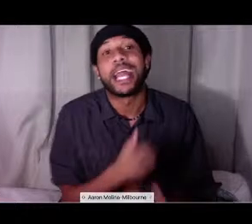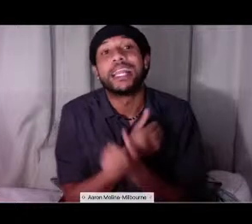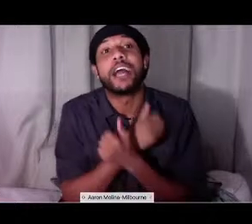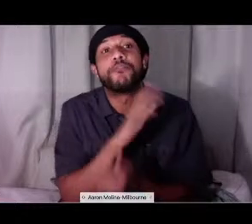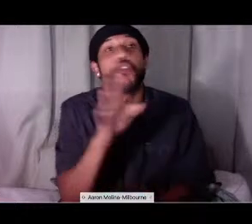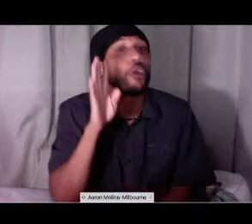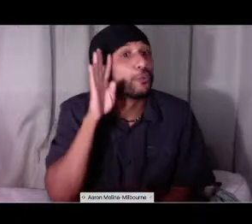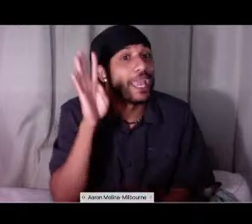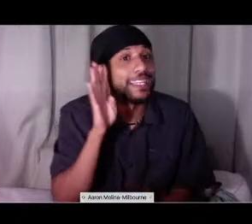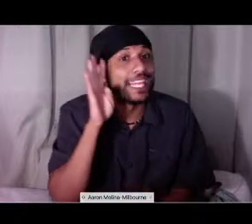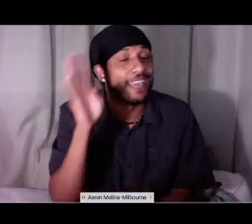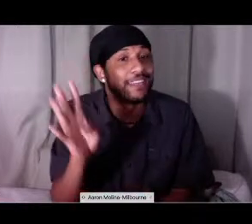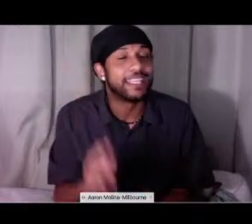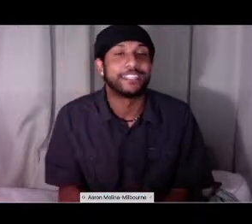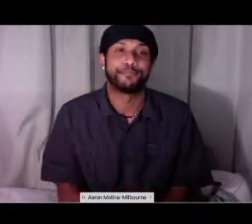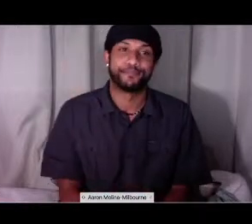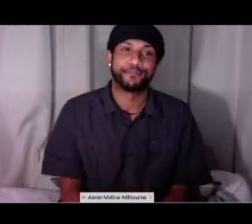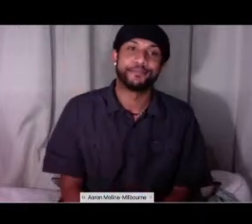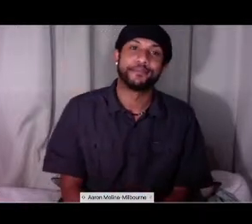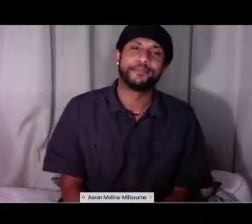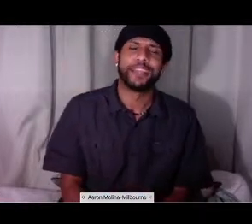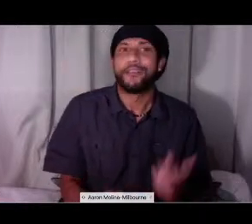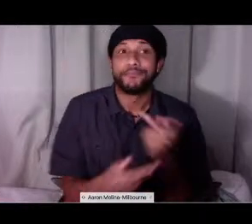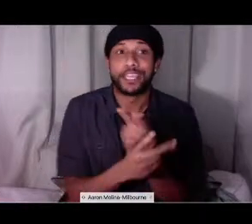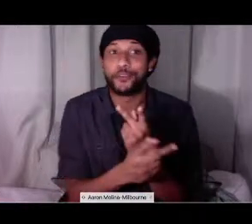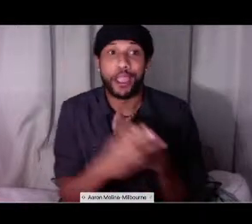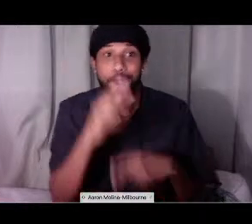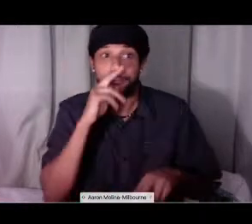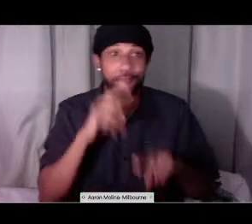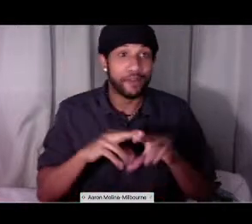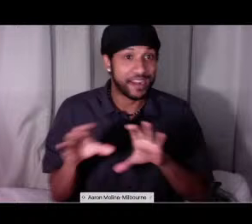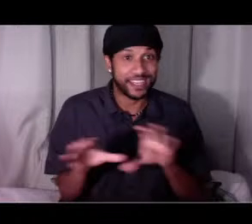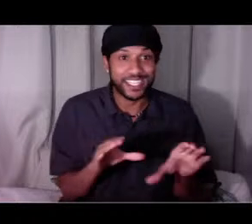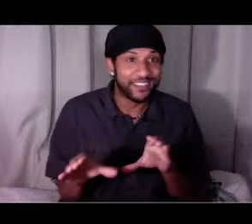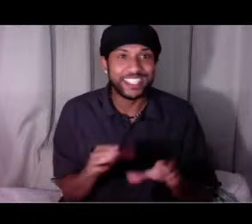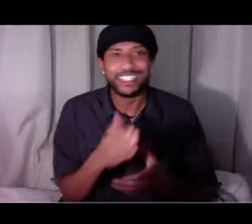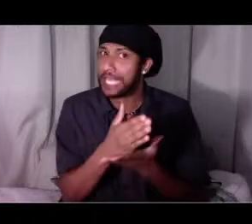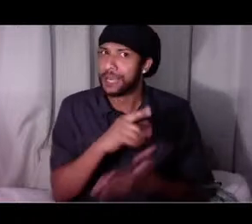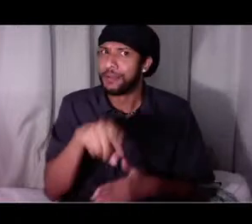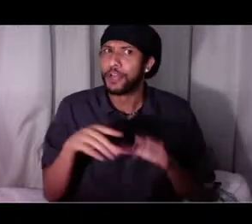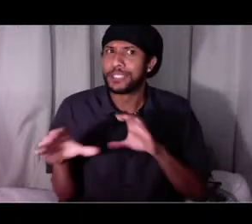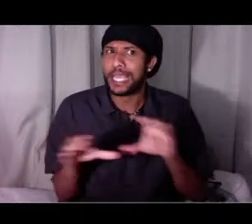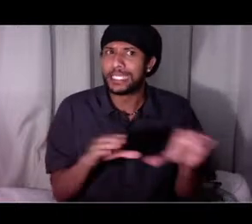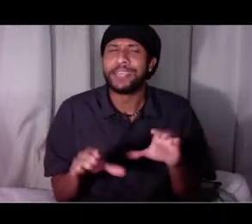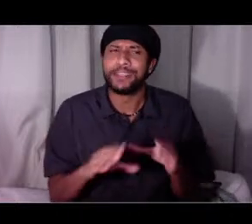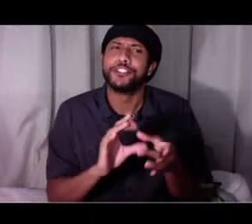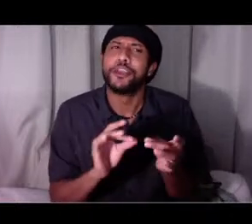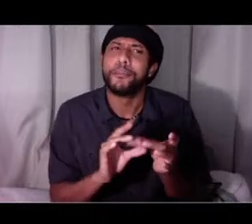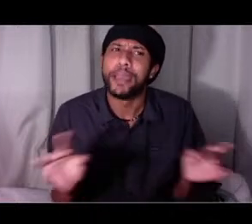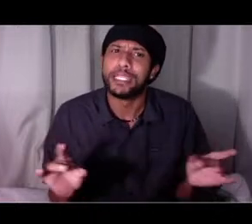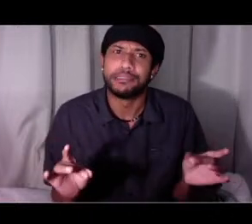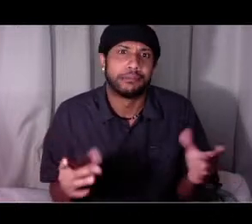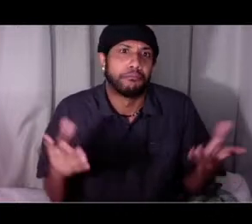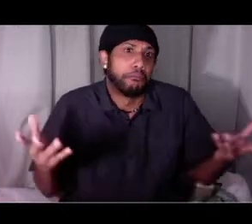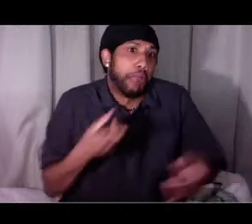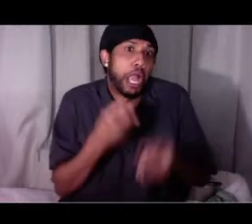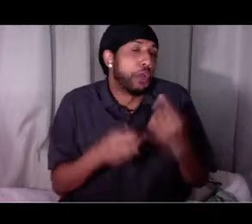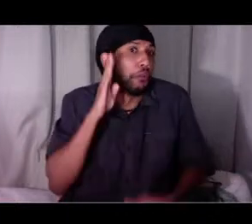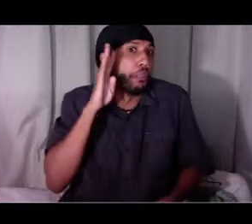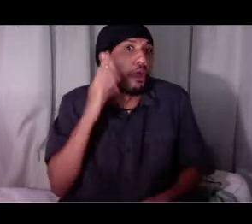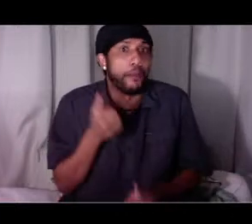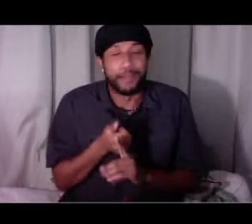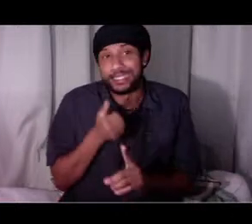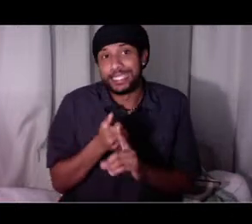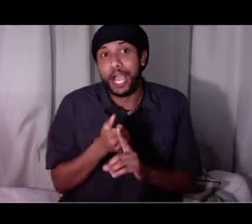creativity of coming up with fun activities you know some of those activities that you mentioned I could not have thought of myself